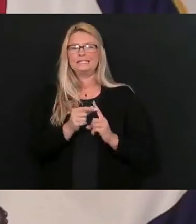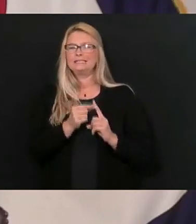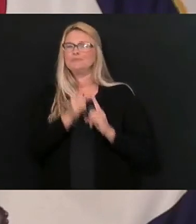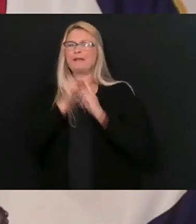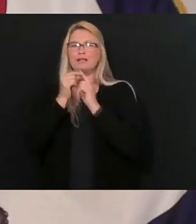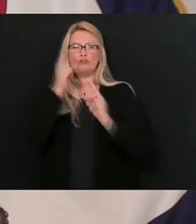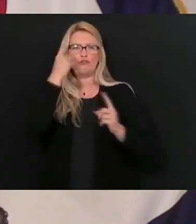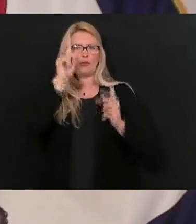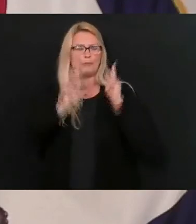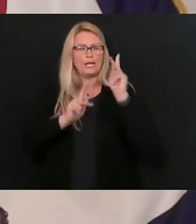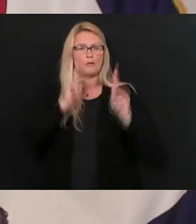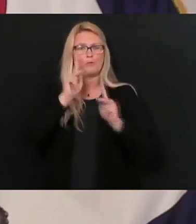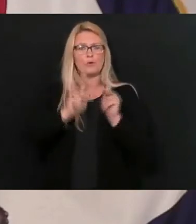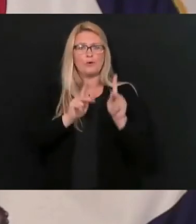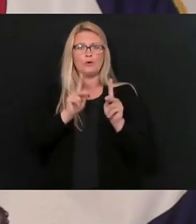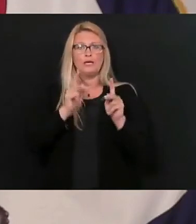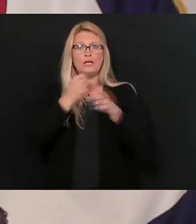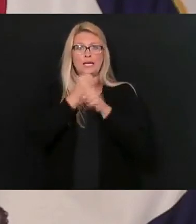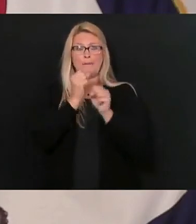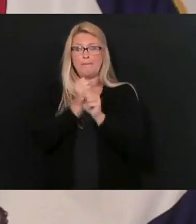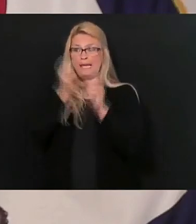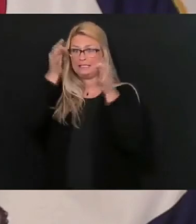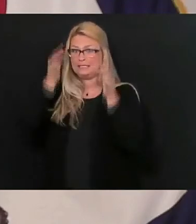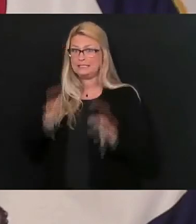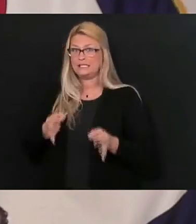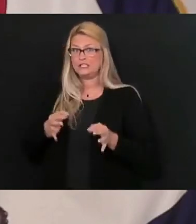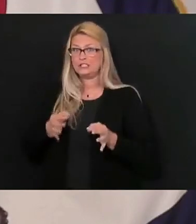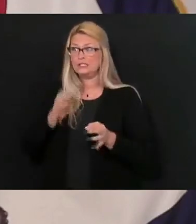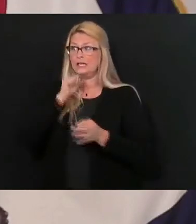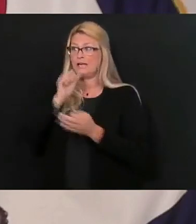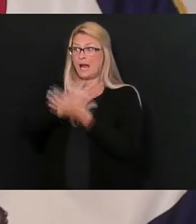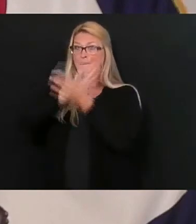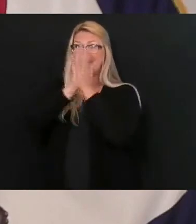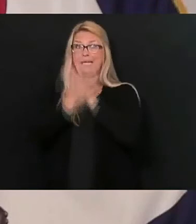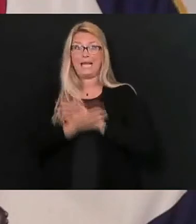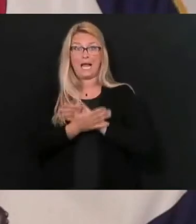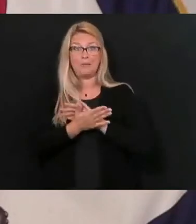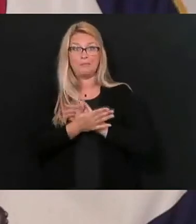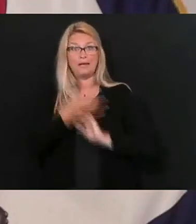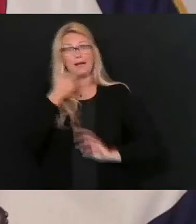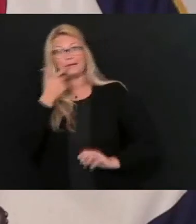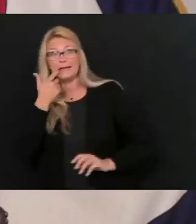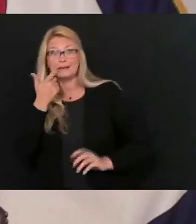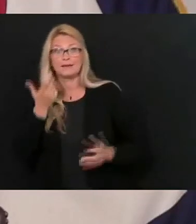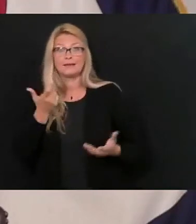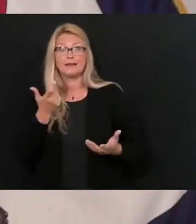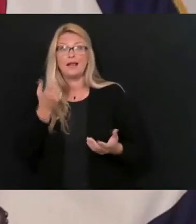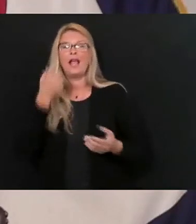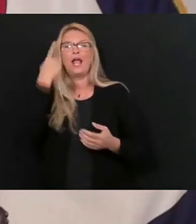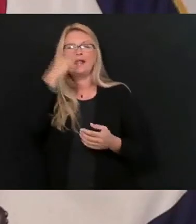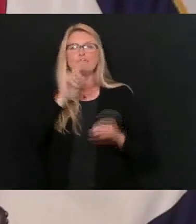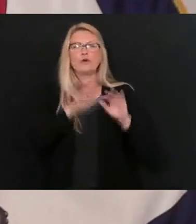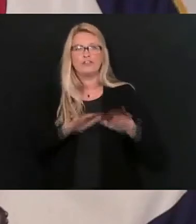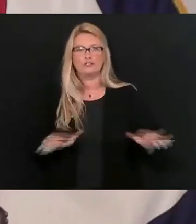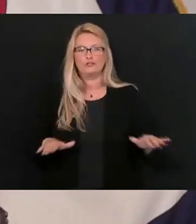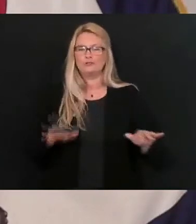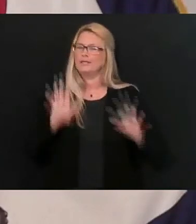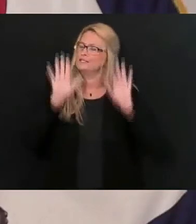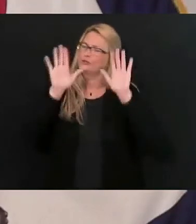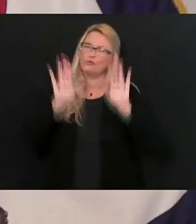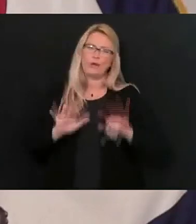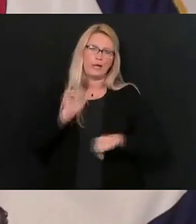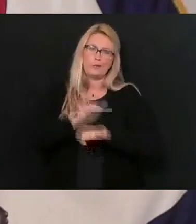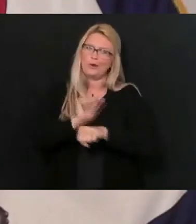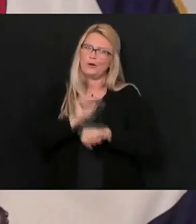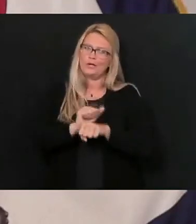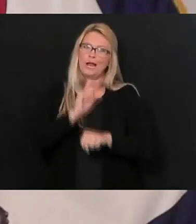the people that can make the decisions to not get themselves into this mess, and that's our kids. So they're doing great work.